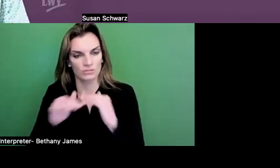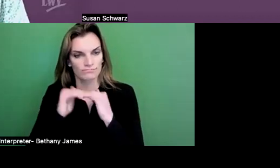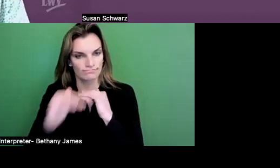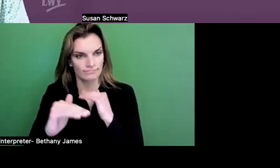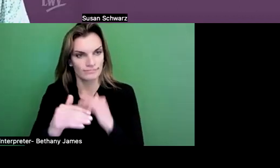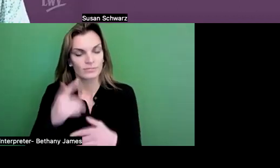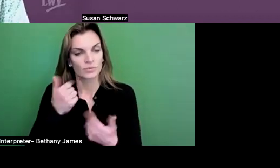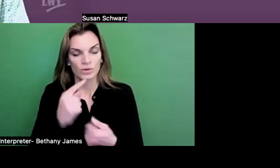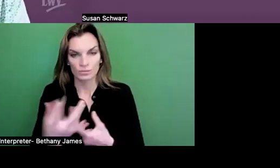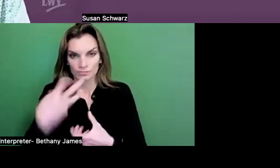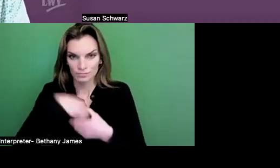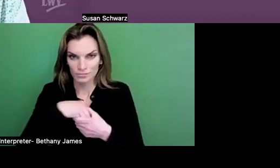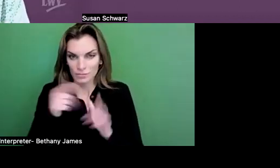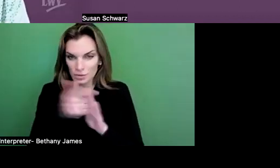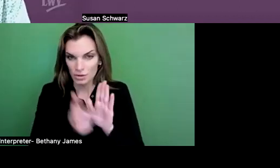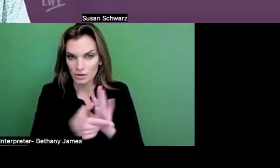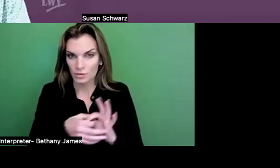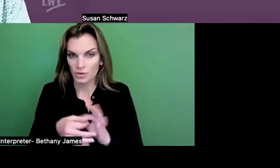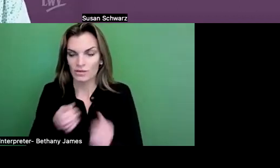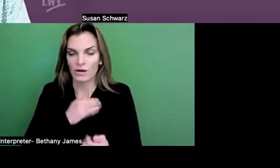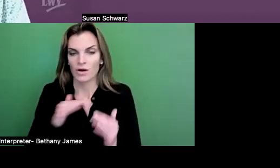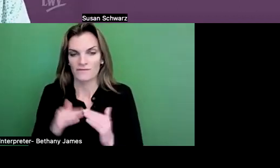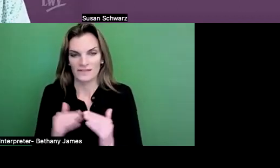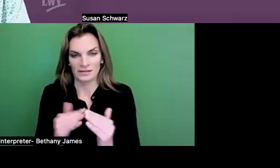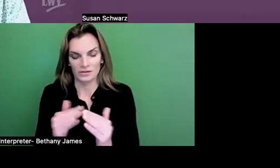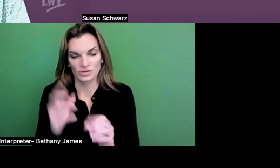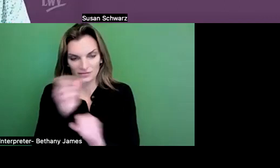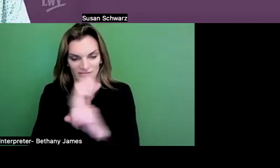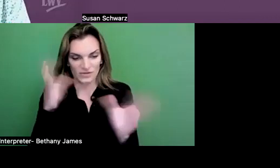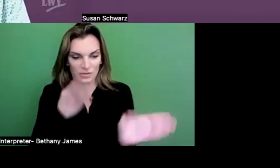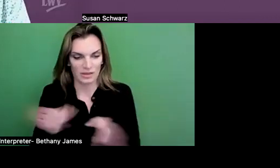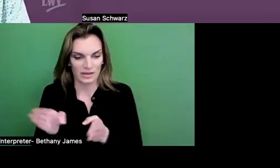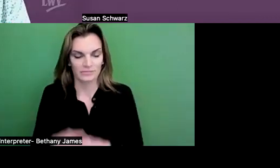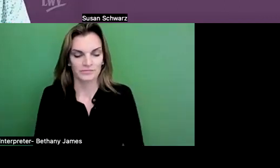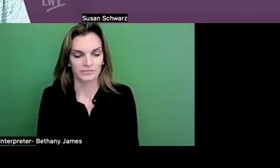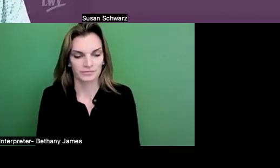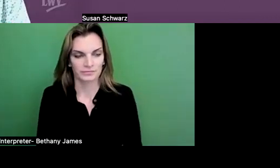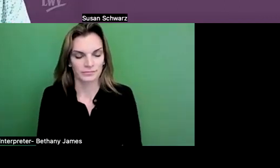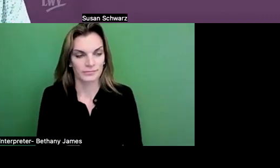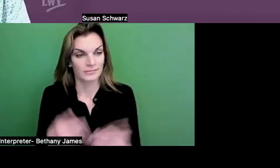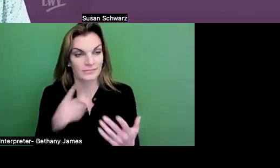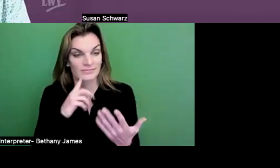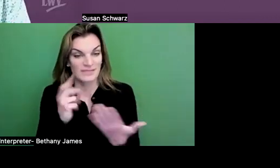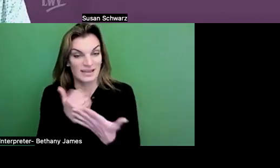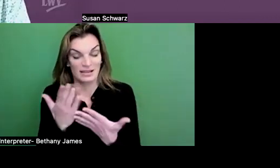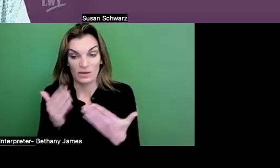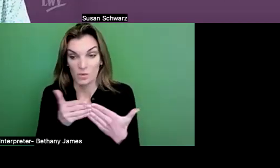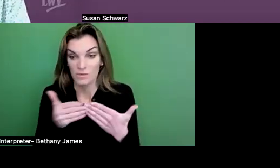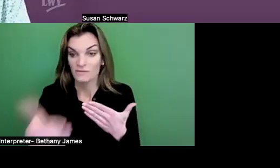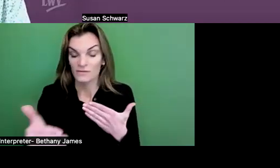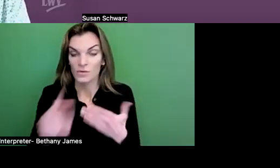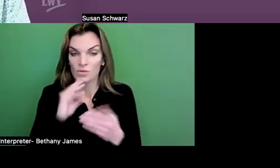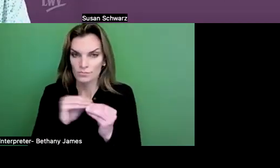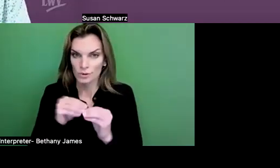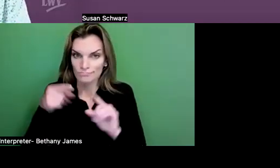our village vision plan so that anything going forward is geared towards a